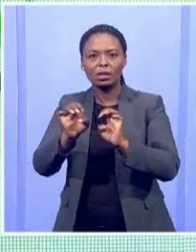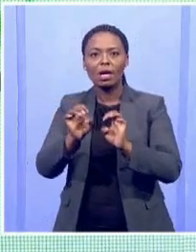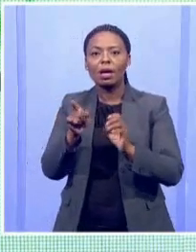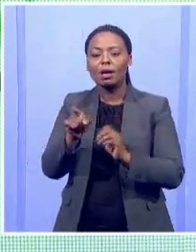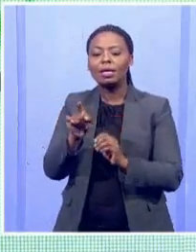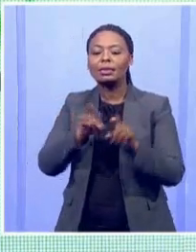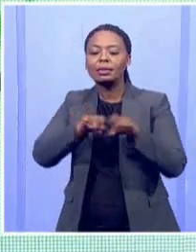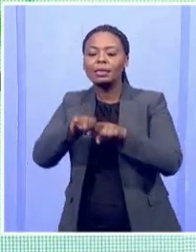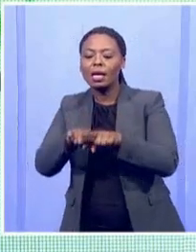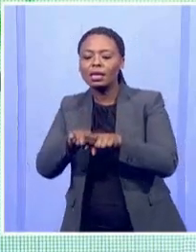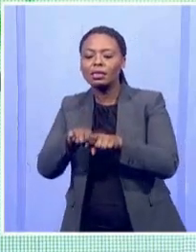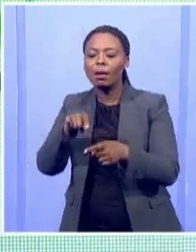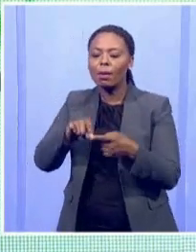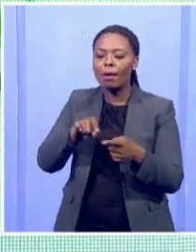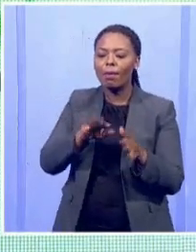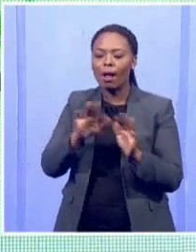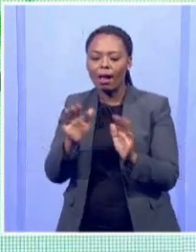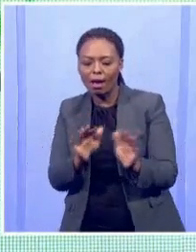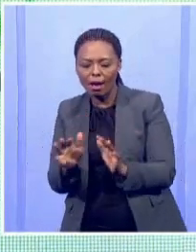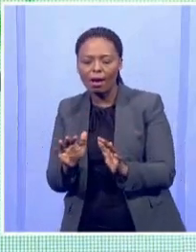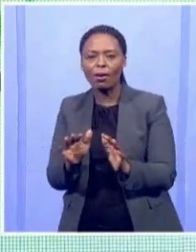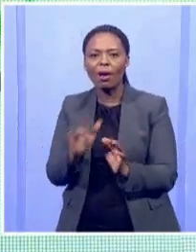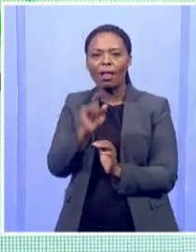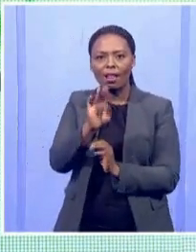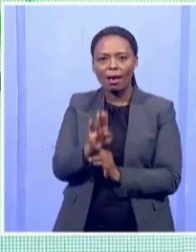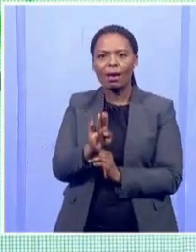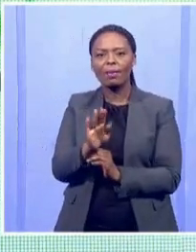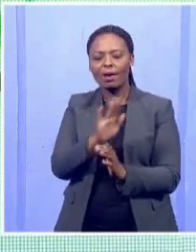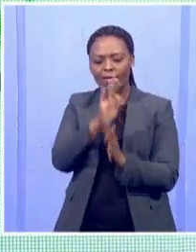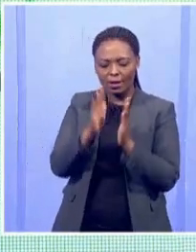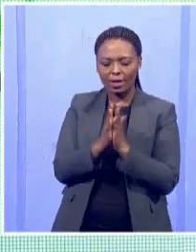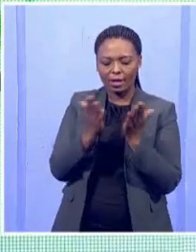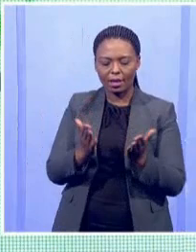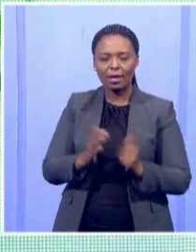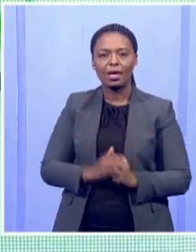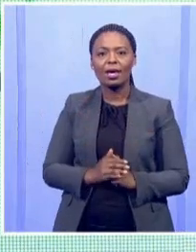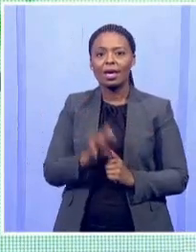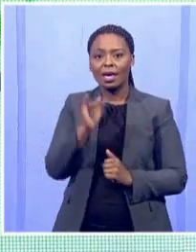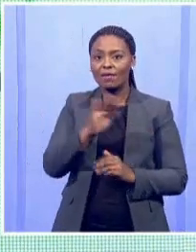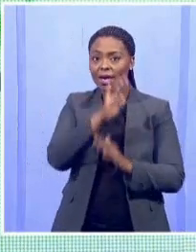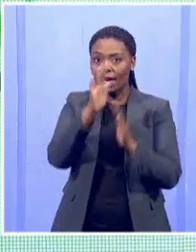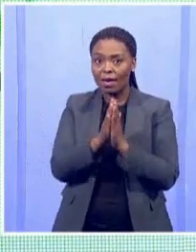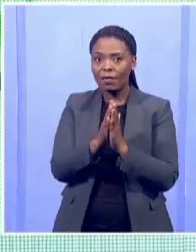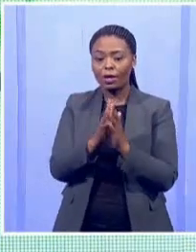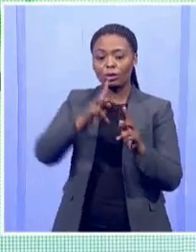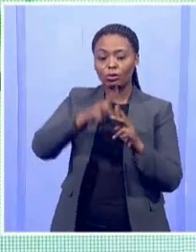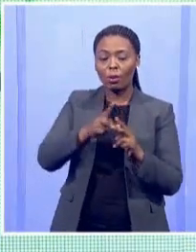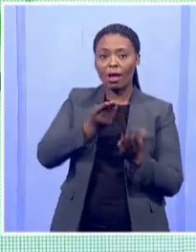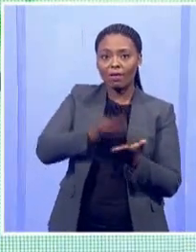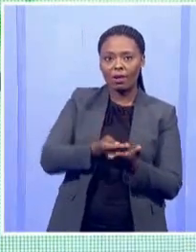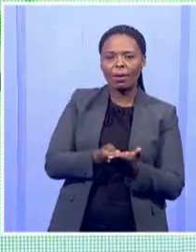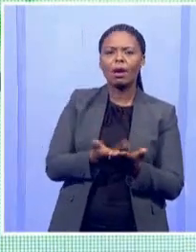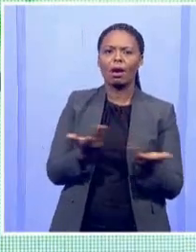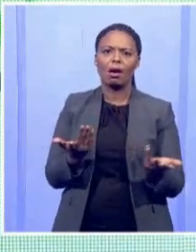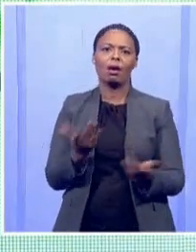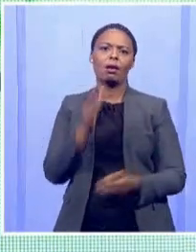So with all these tools available to us, it means that